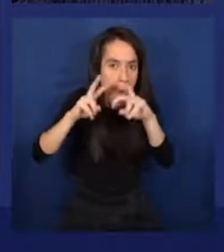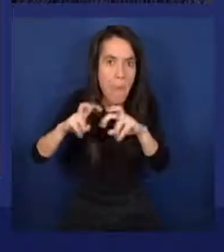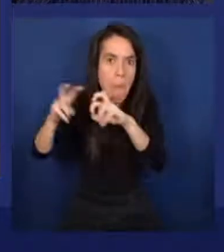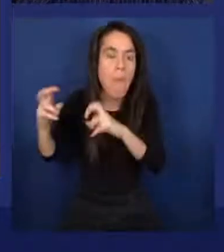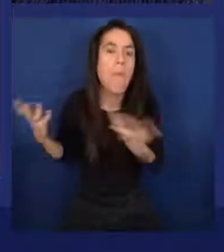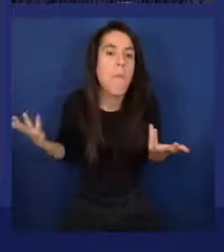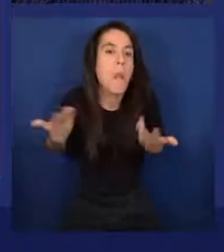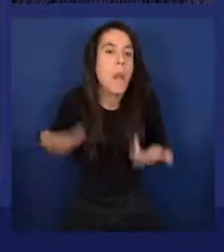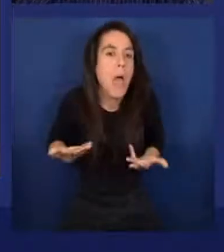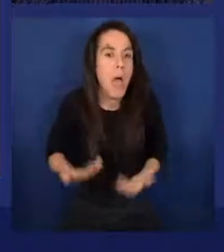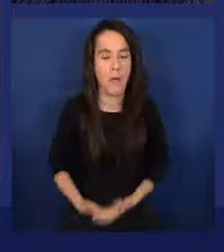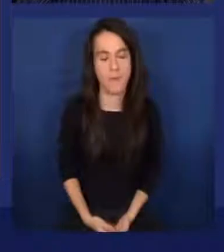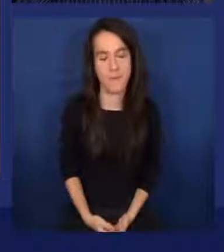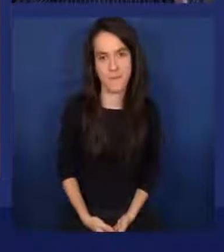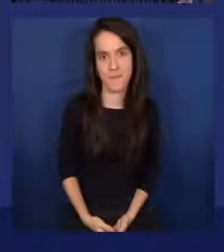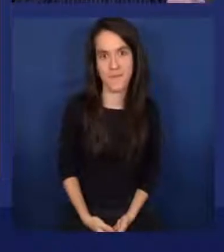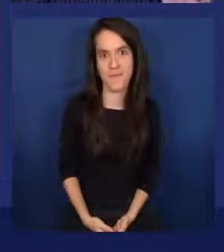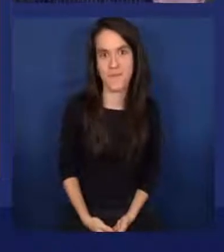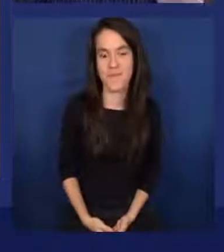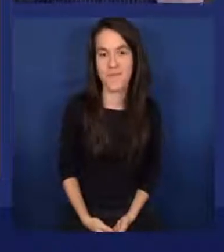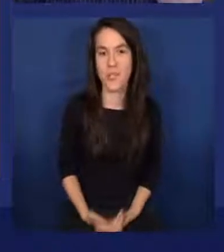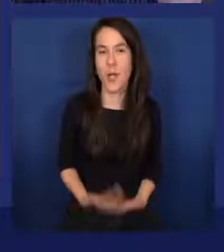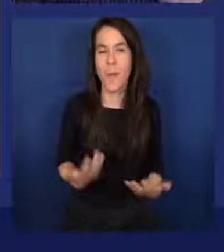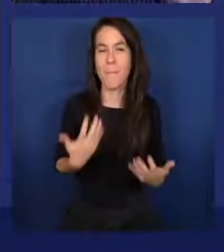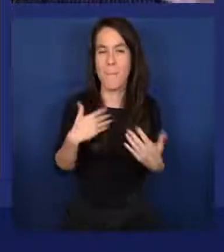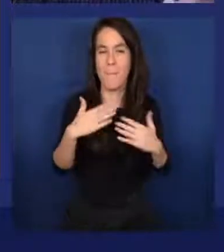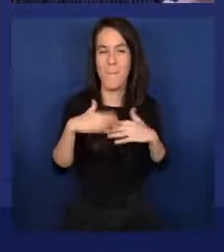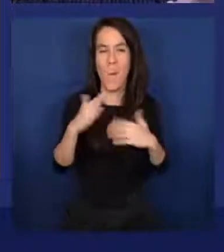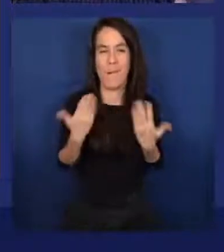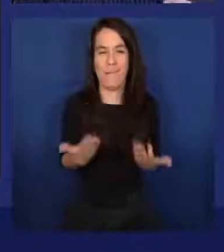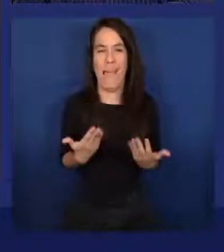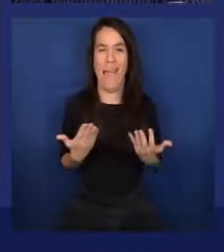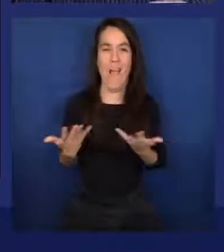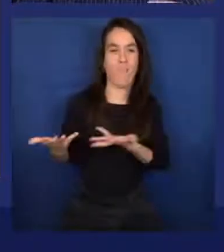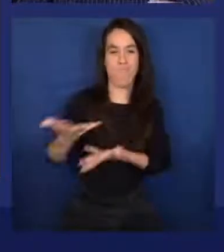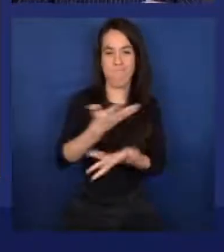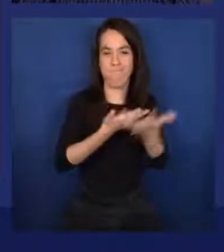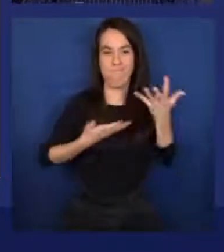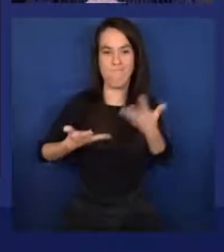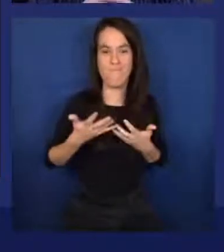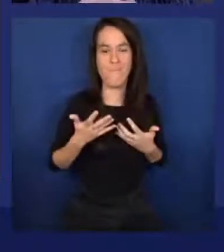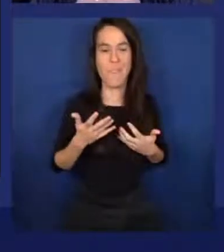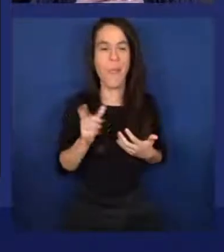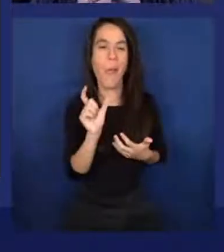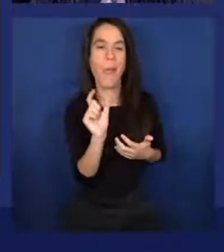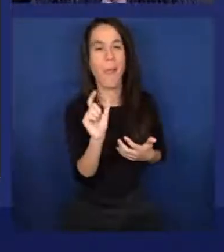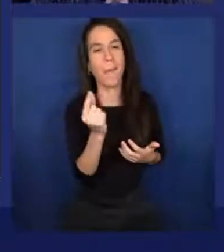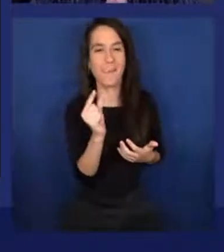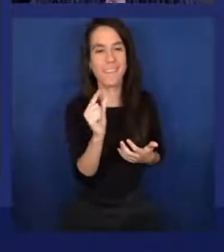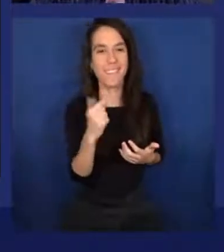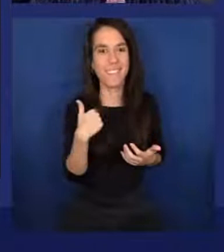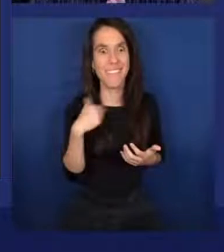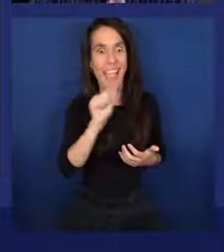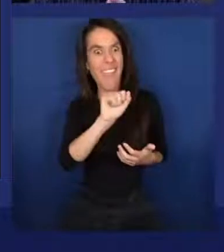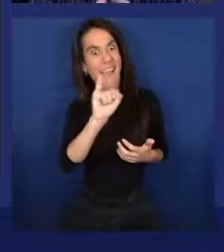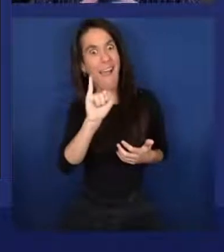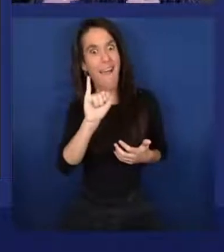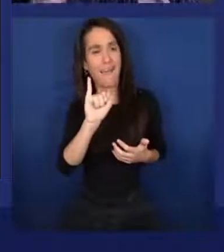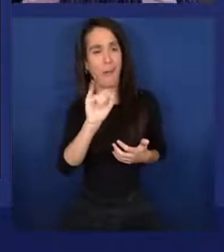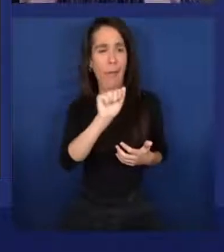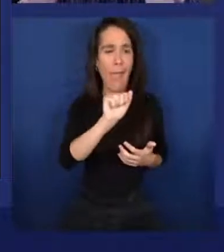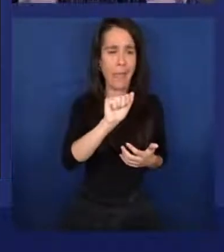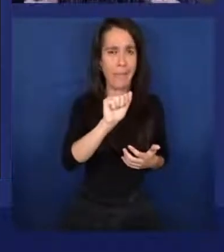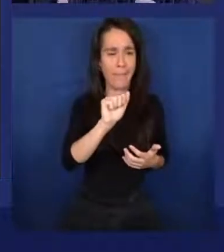so more often than not, when you end up talking in public about artificial intelligence, it comes across more as artificial stupidity.